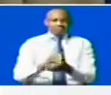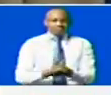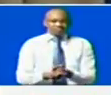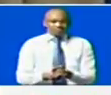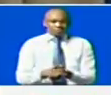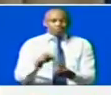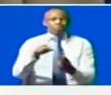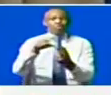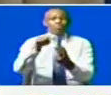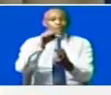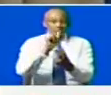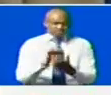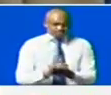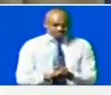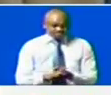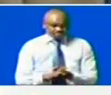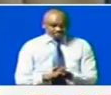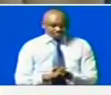to choose.